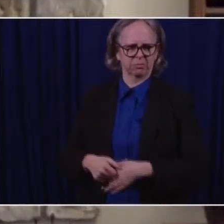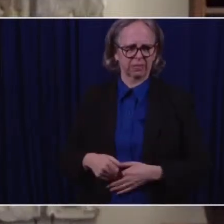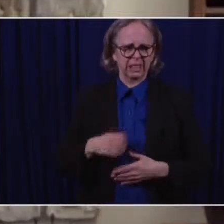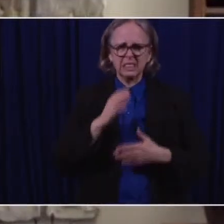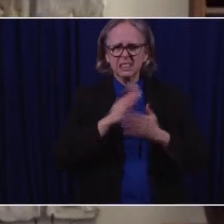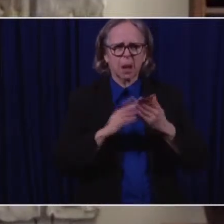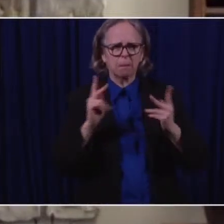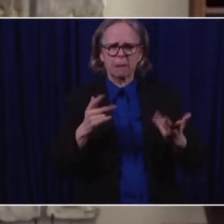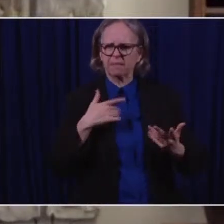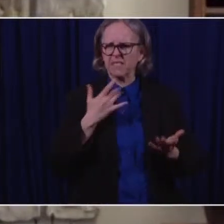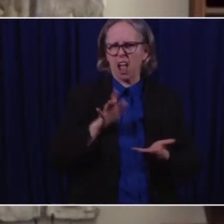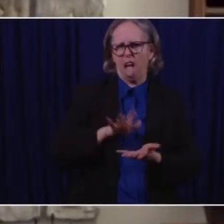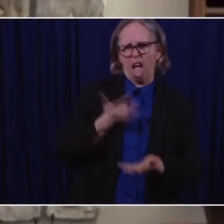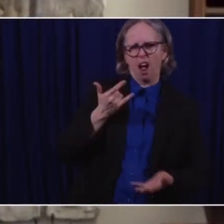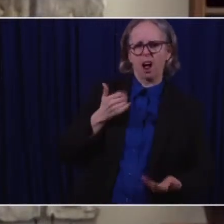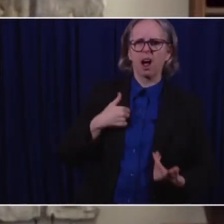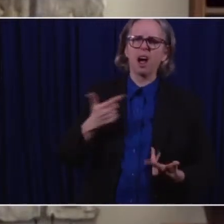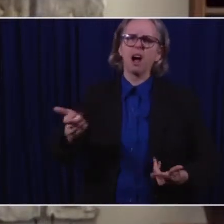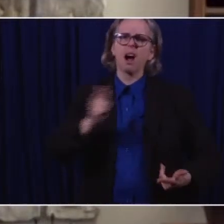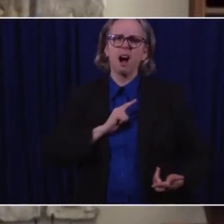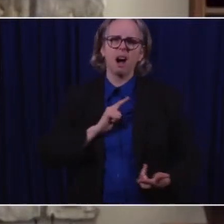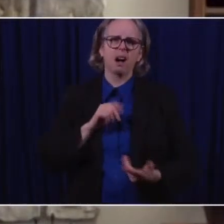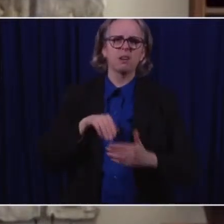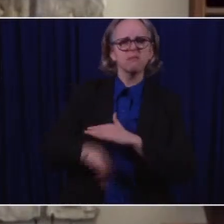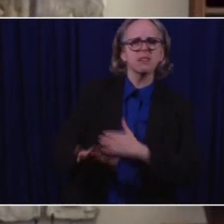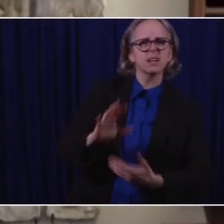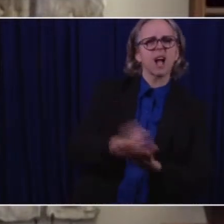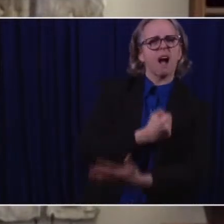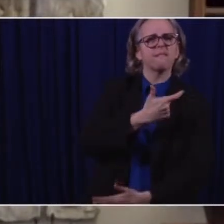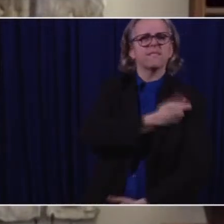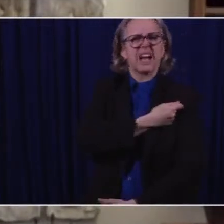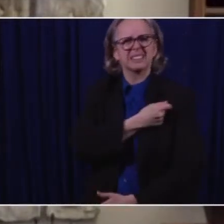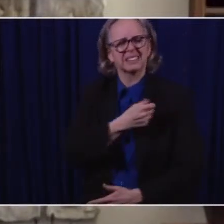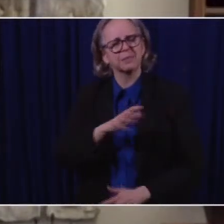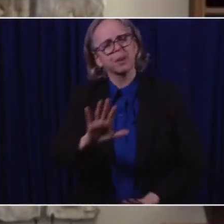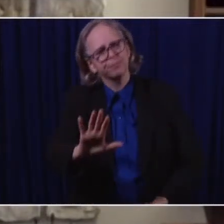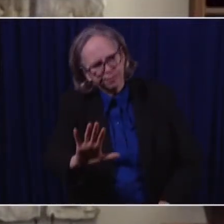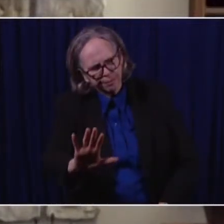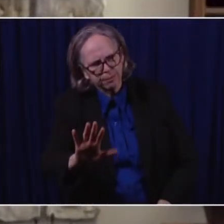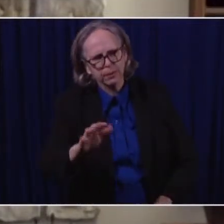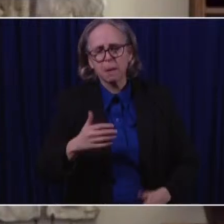vast majority of cases, you're seeing Ohioans not game the system. You're seeing